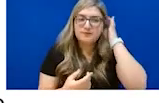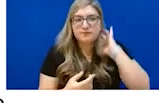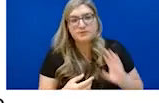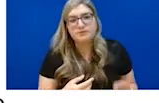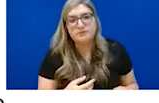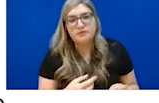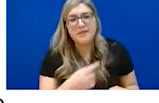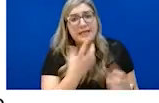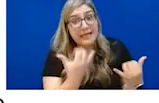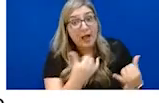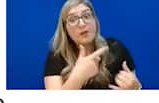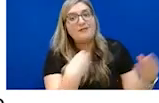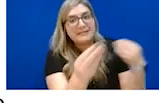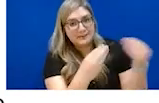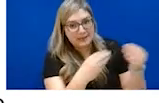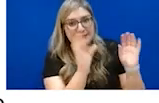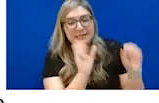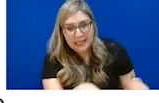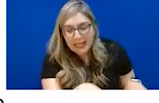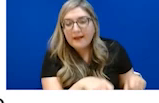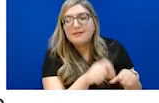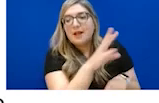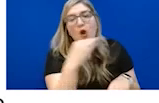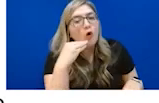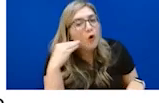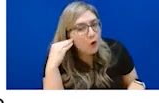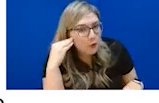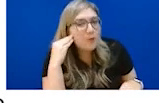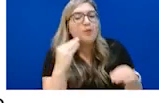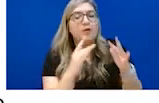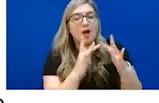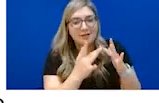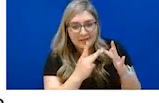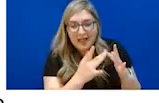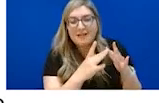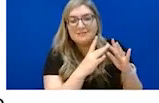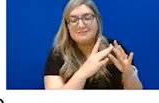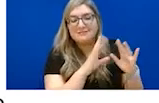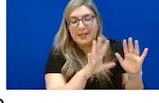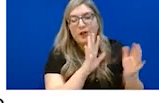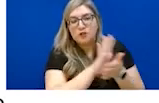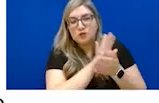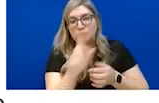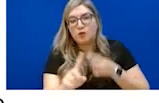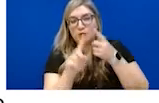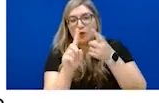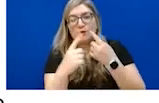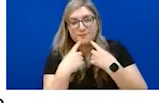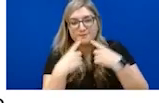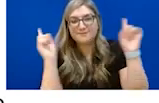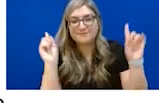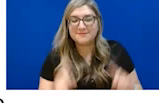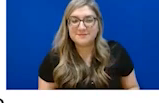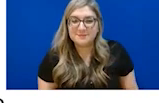the flexibility to be able to take online courses and achieve their academic goals. Now, I think there's